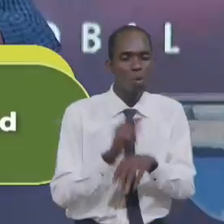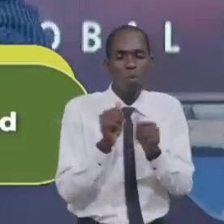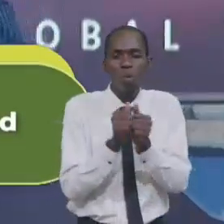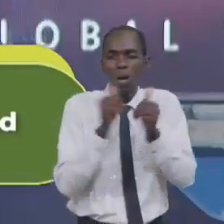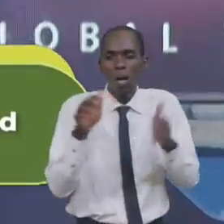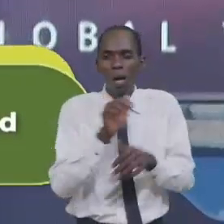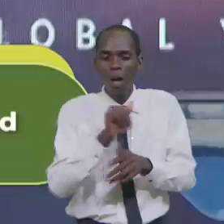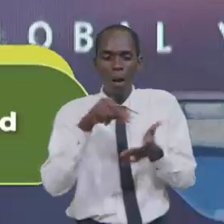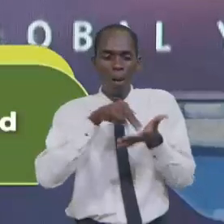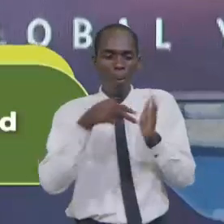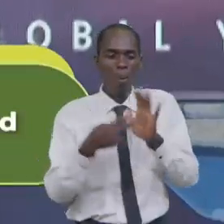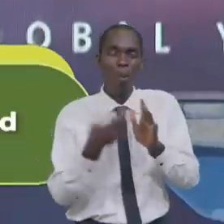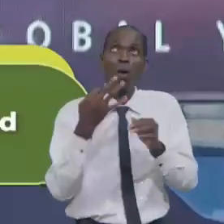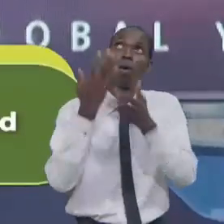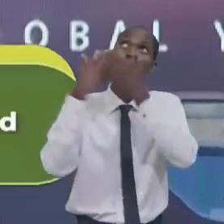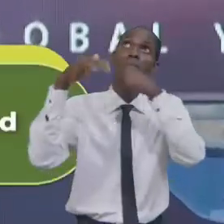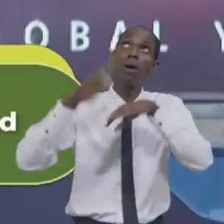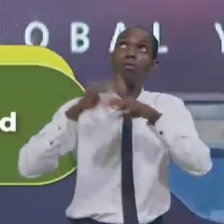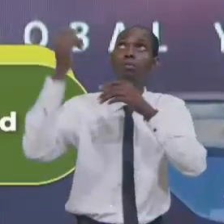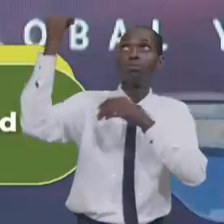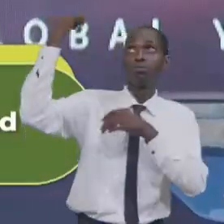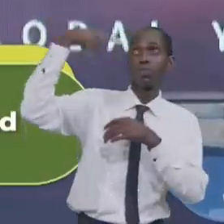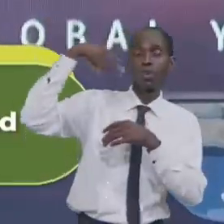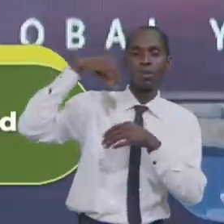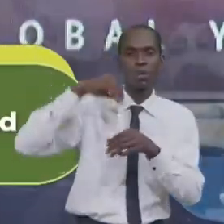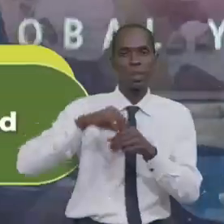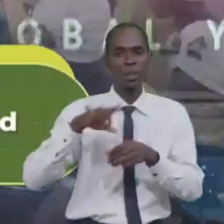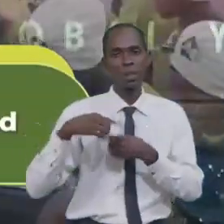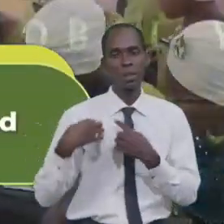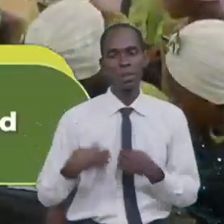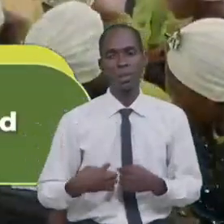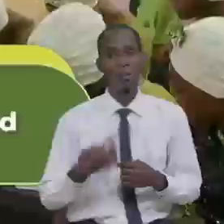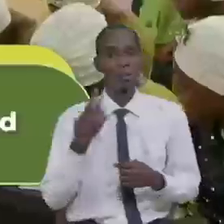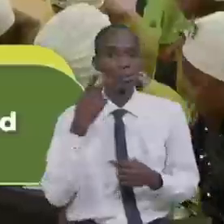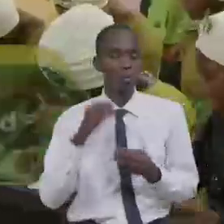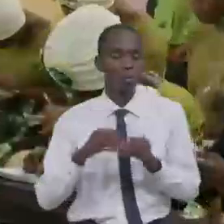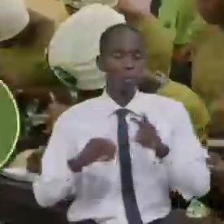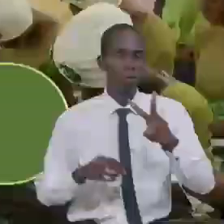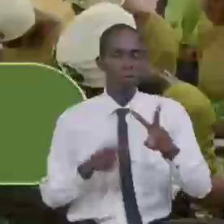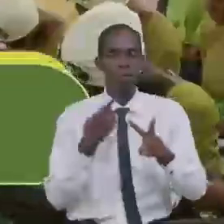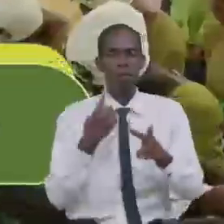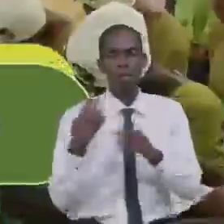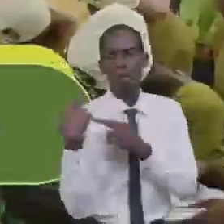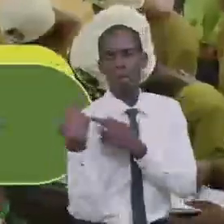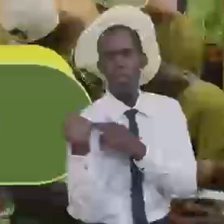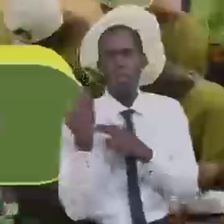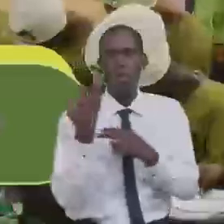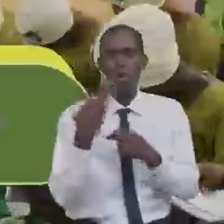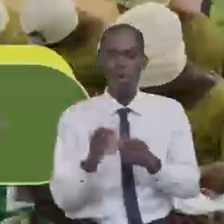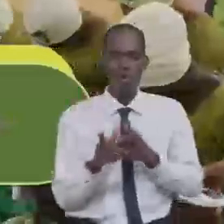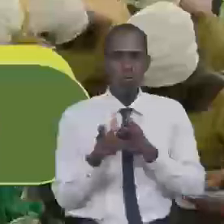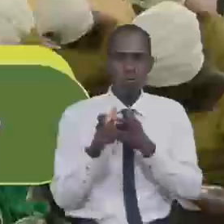heaven dropped in their heart. Number two, the responsibility of pursuing